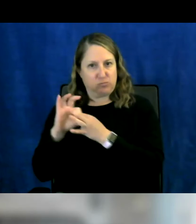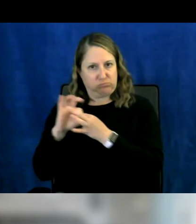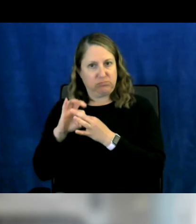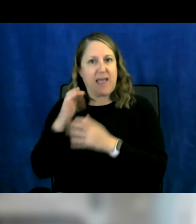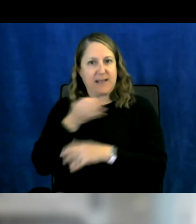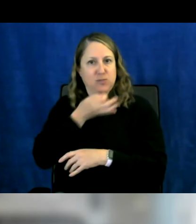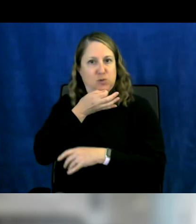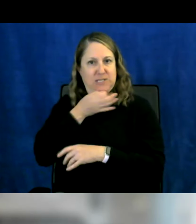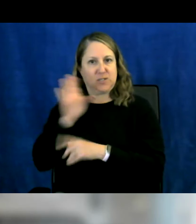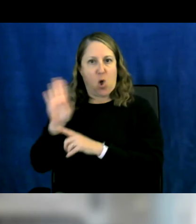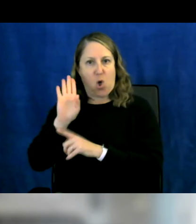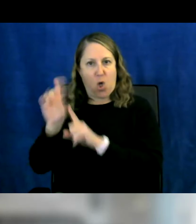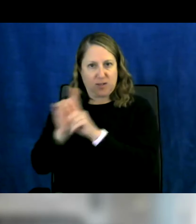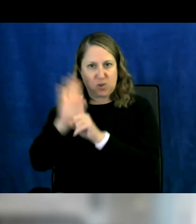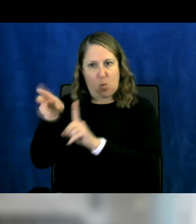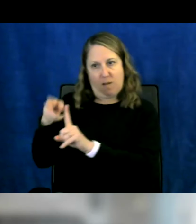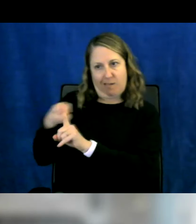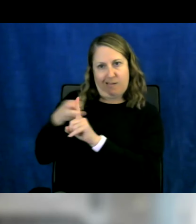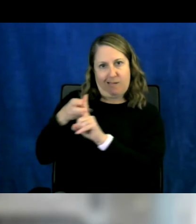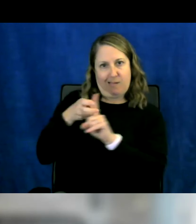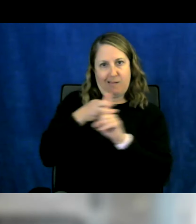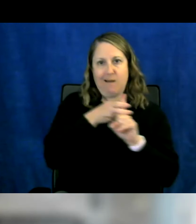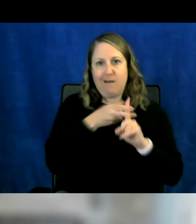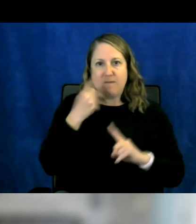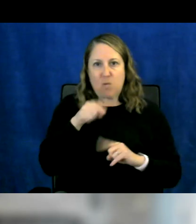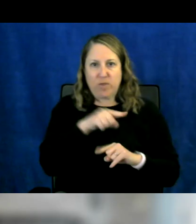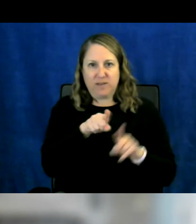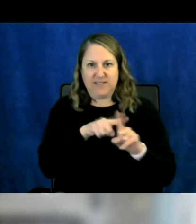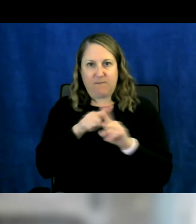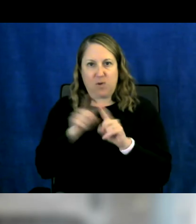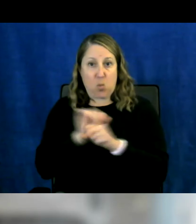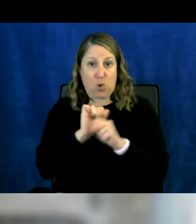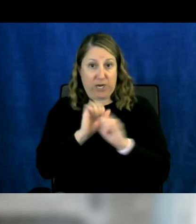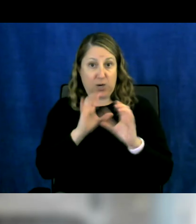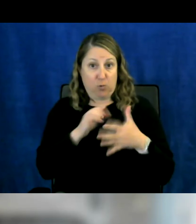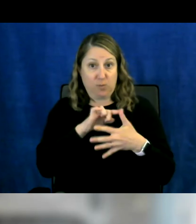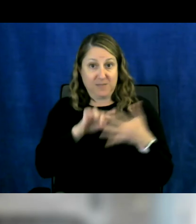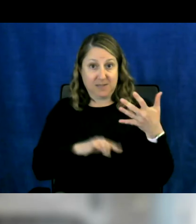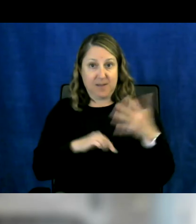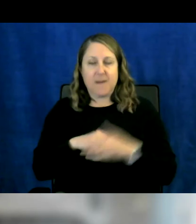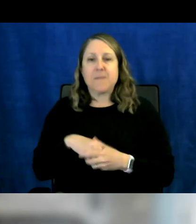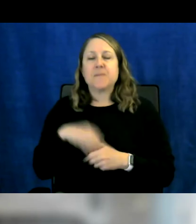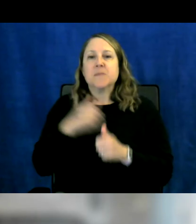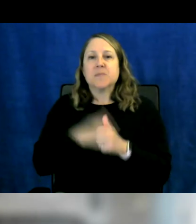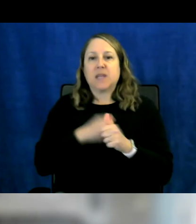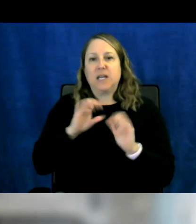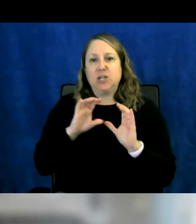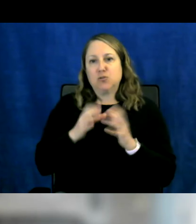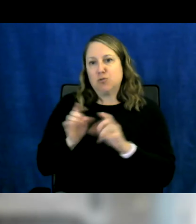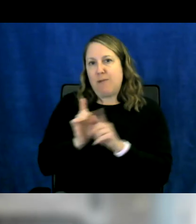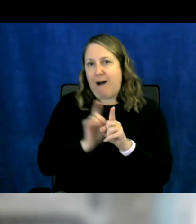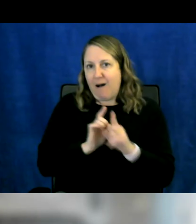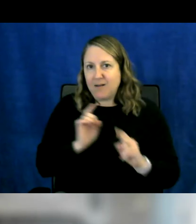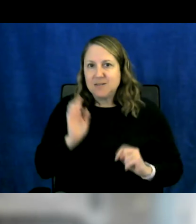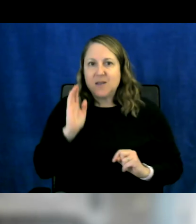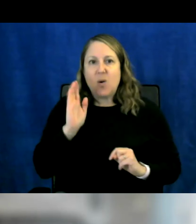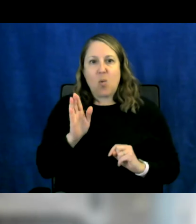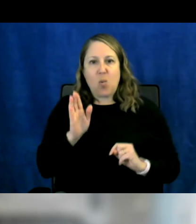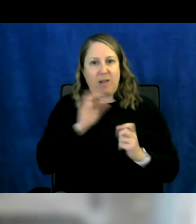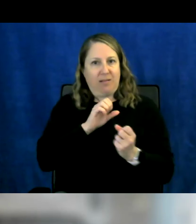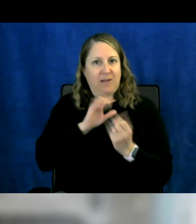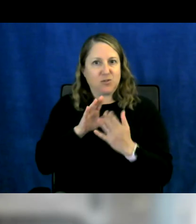be recruited to serve on those various working groups. Each group will also be charged with addressing racial inequities and